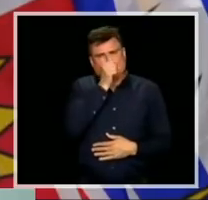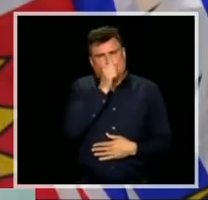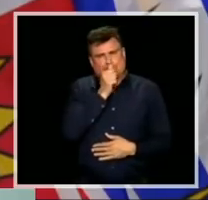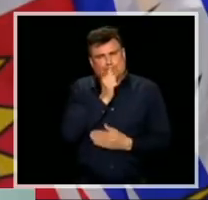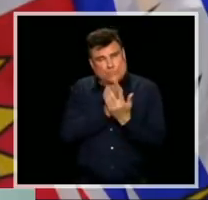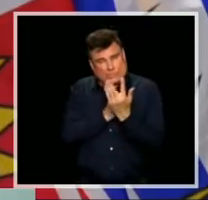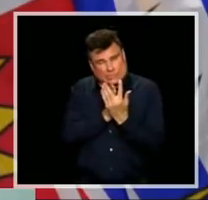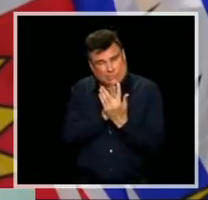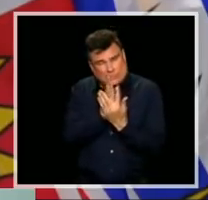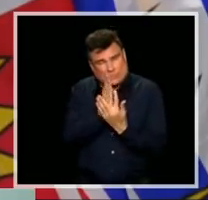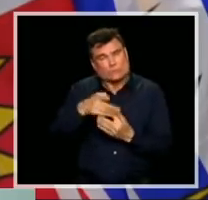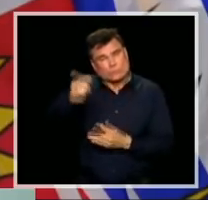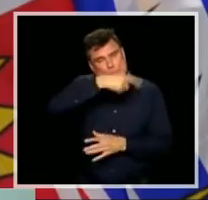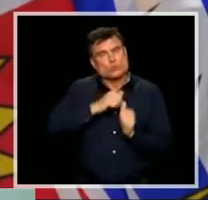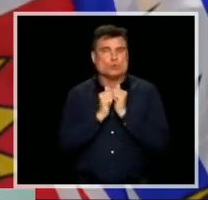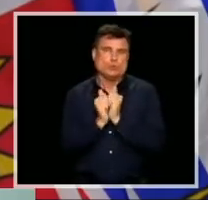opened.